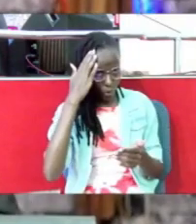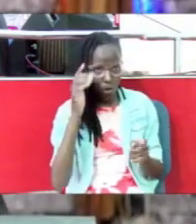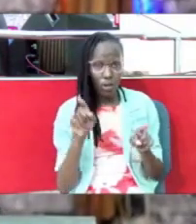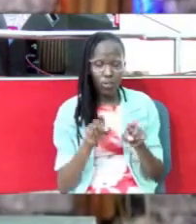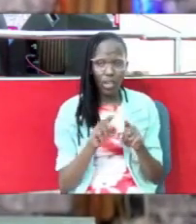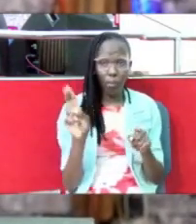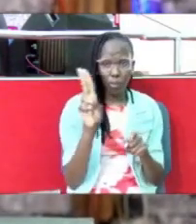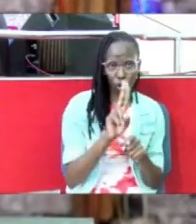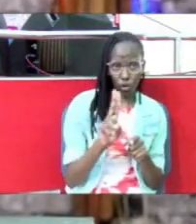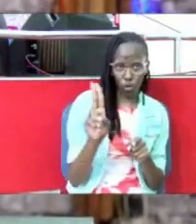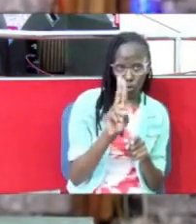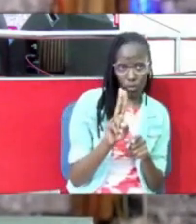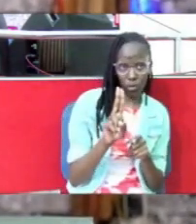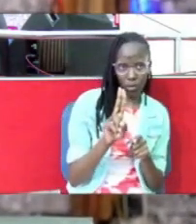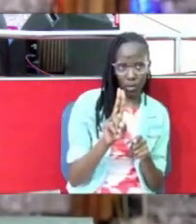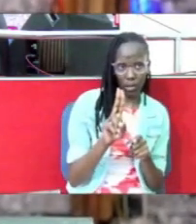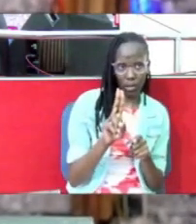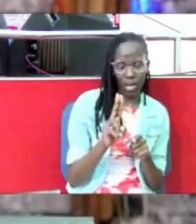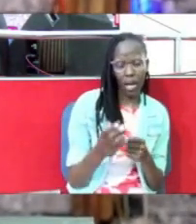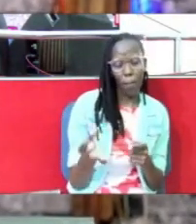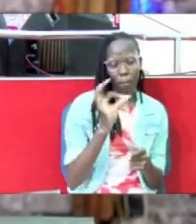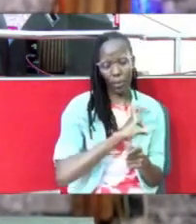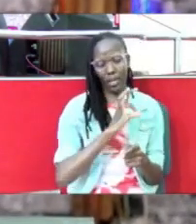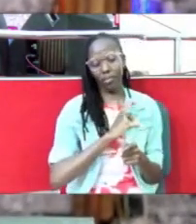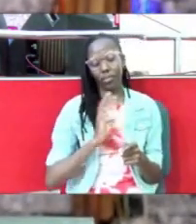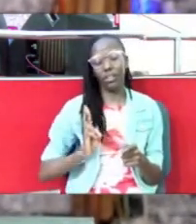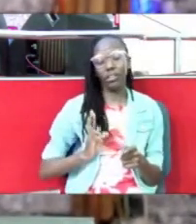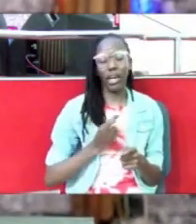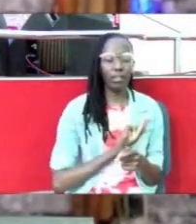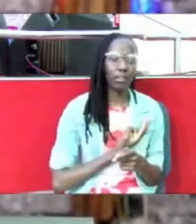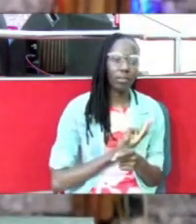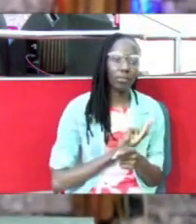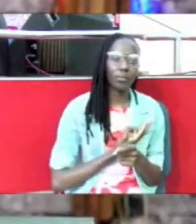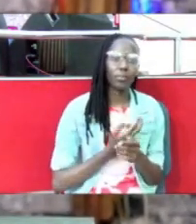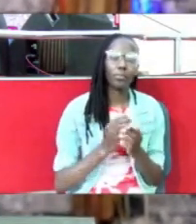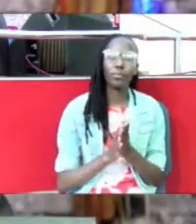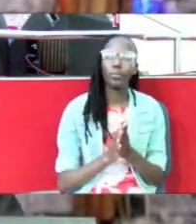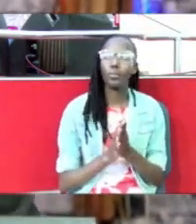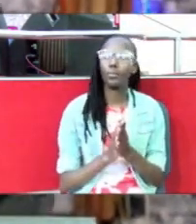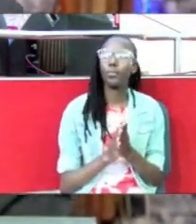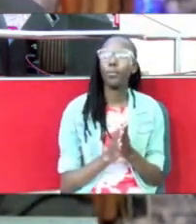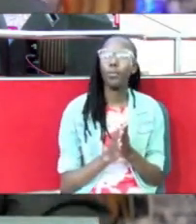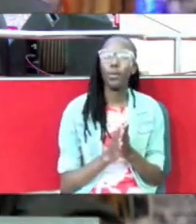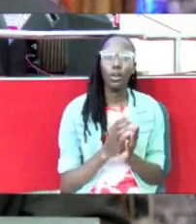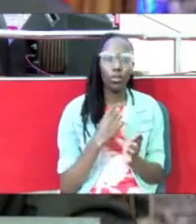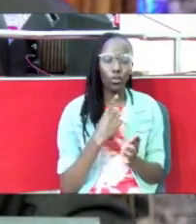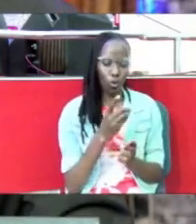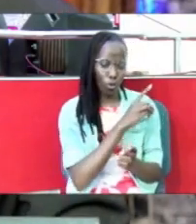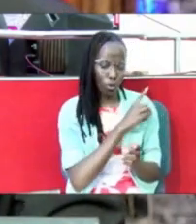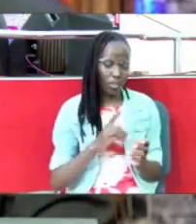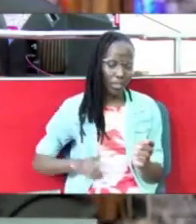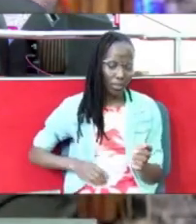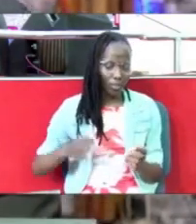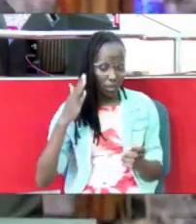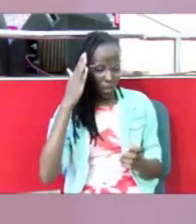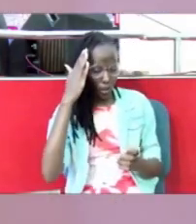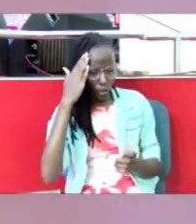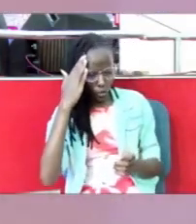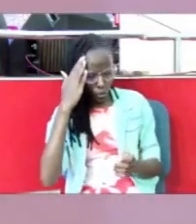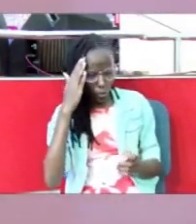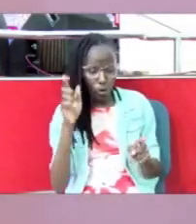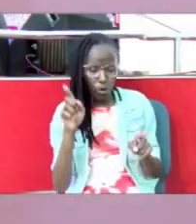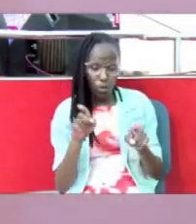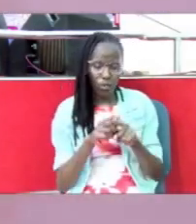tu ambao tunaujua na kutendeza kazi utaweza kuleta manufaa maishani mwetu. So David knew and understood that he and the